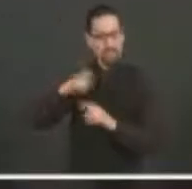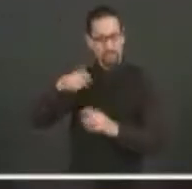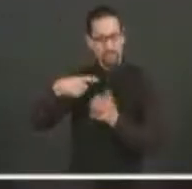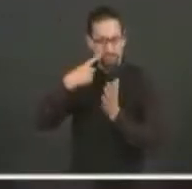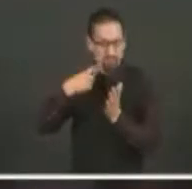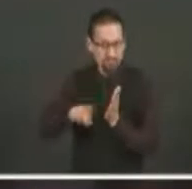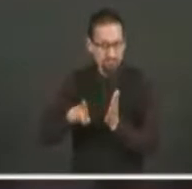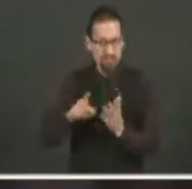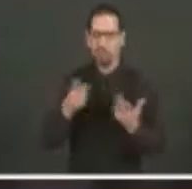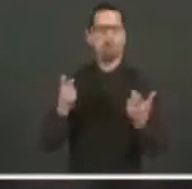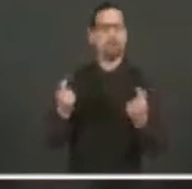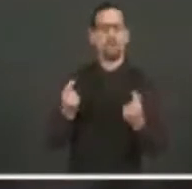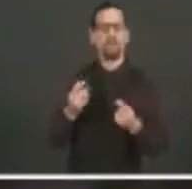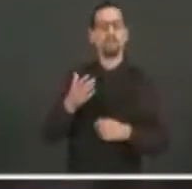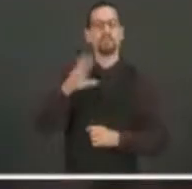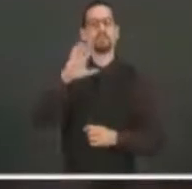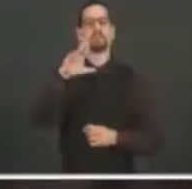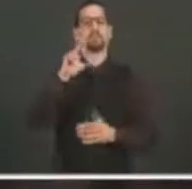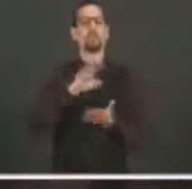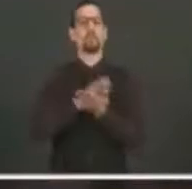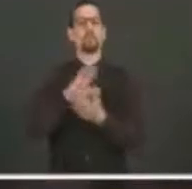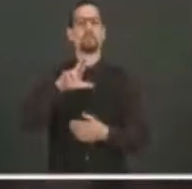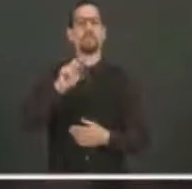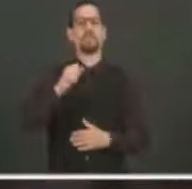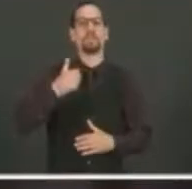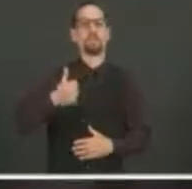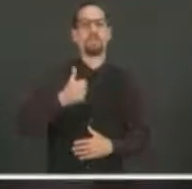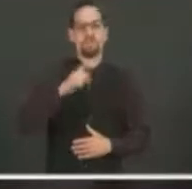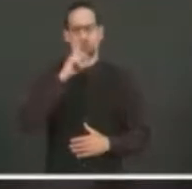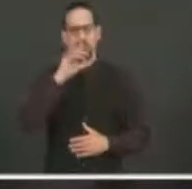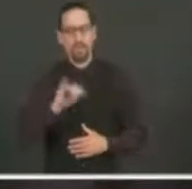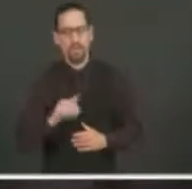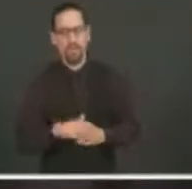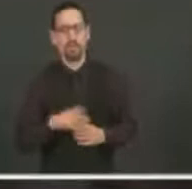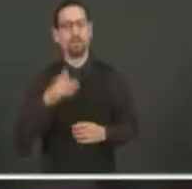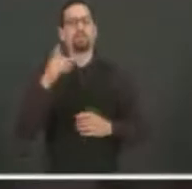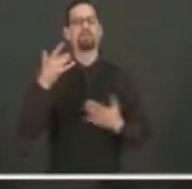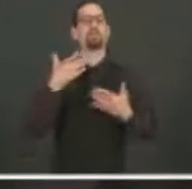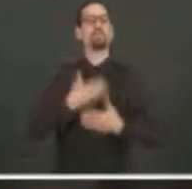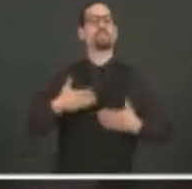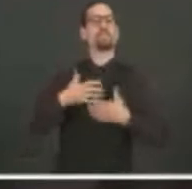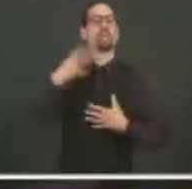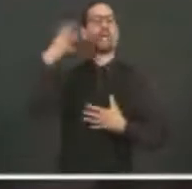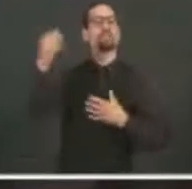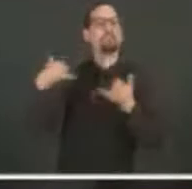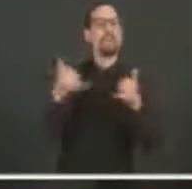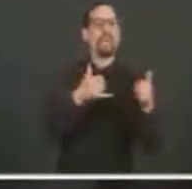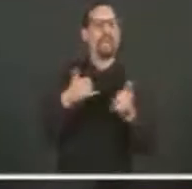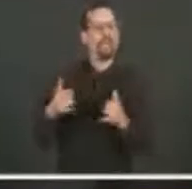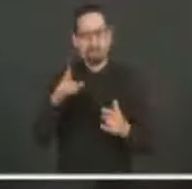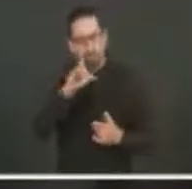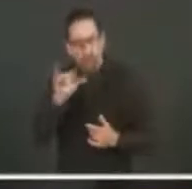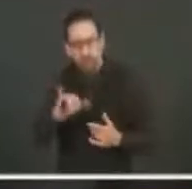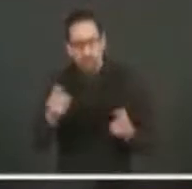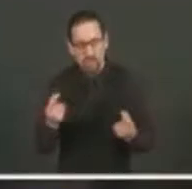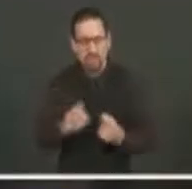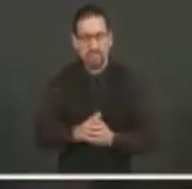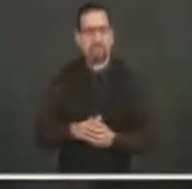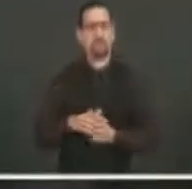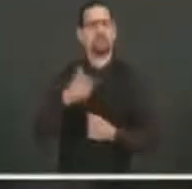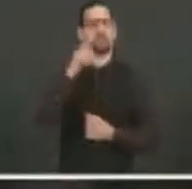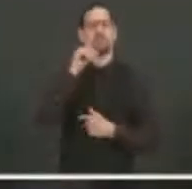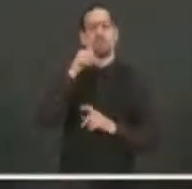busing and transportation, activities like recess and field trips, supporting vulnerable groups, and responding to staff or students who are